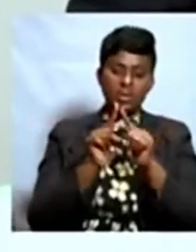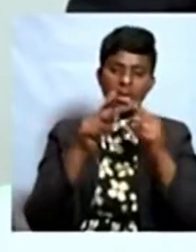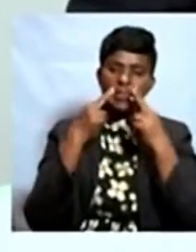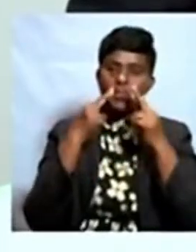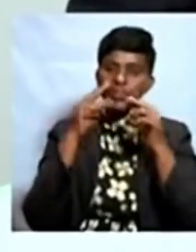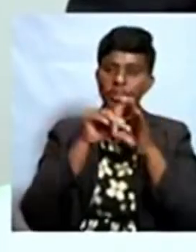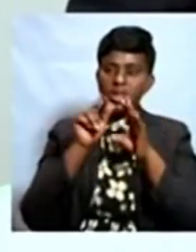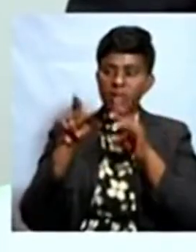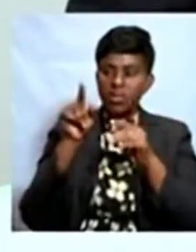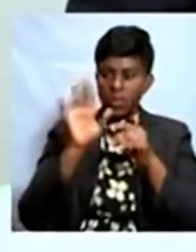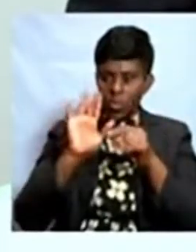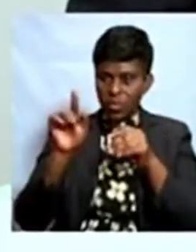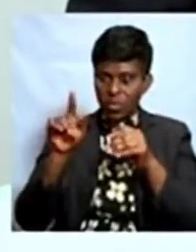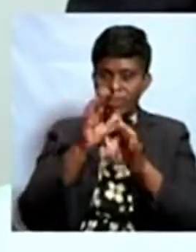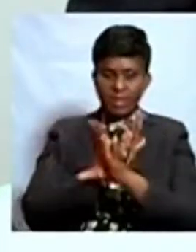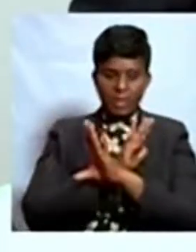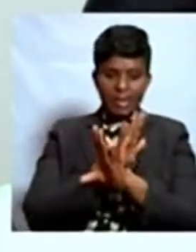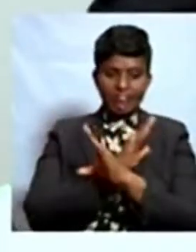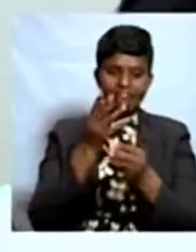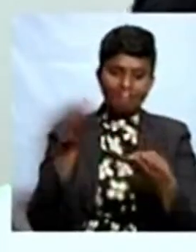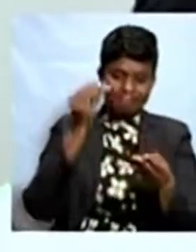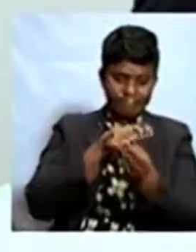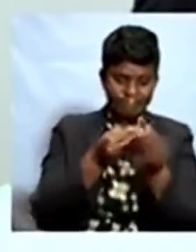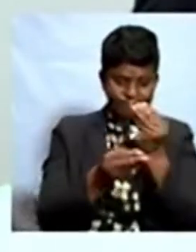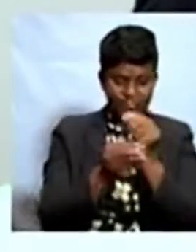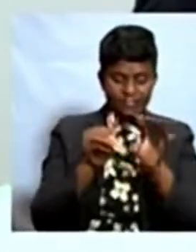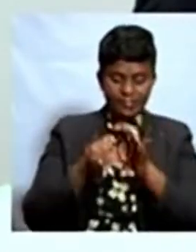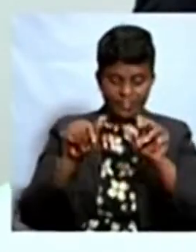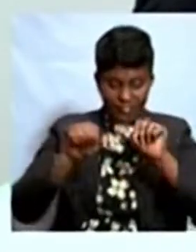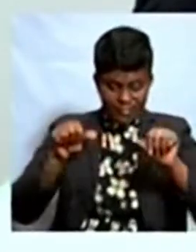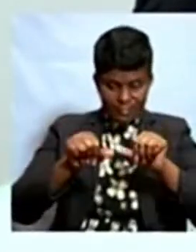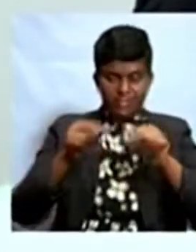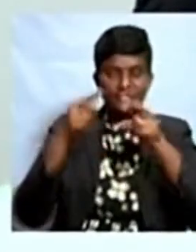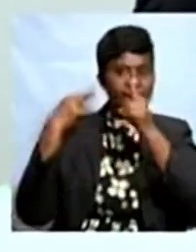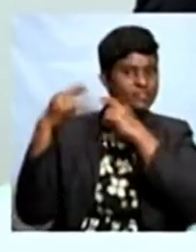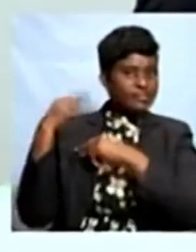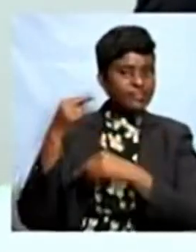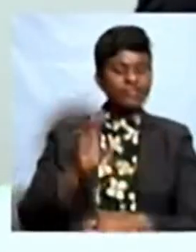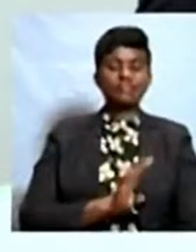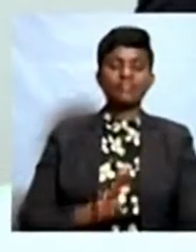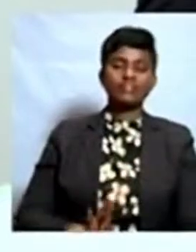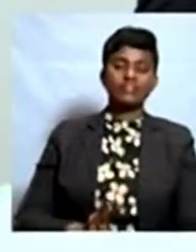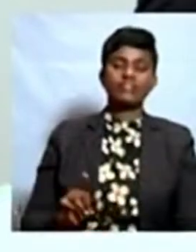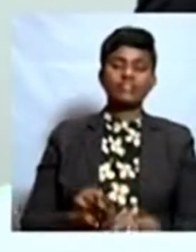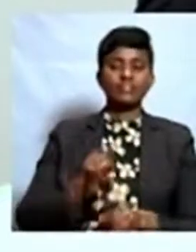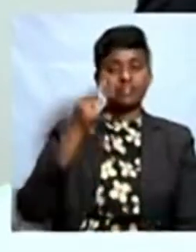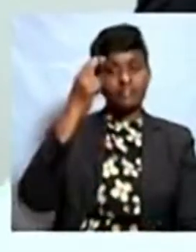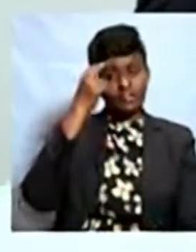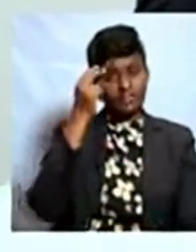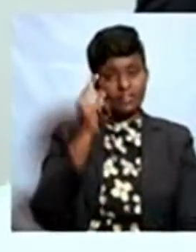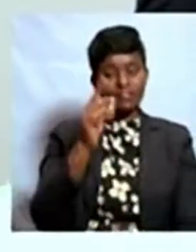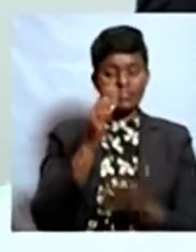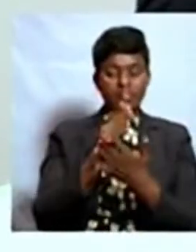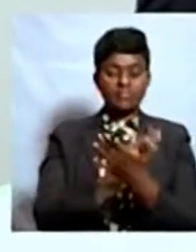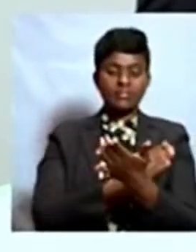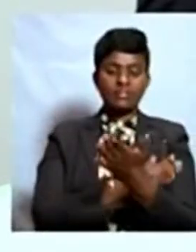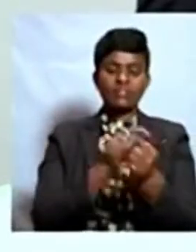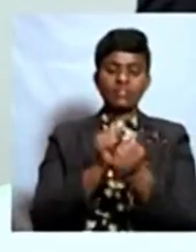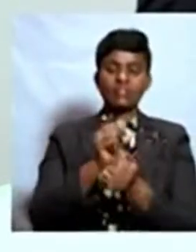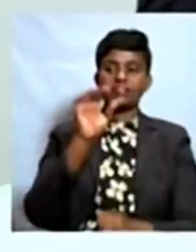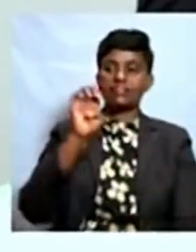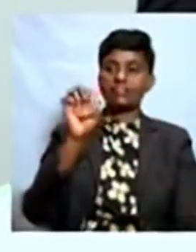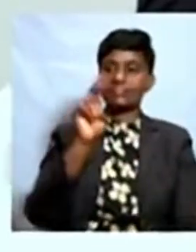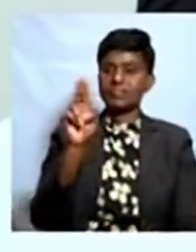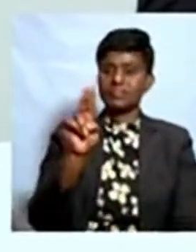resulting in Zambia being put on the Audit Result Review Board watch list and the EU ban